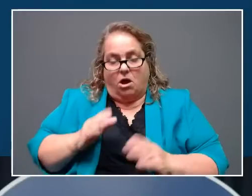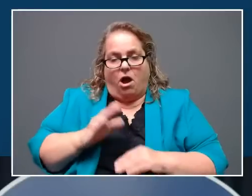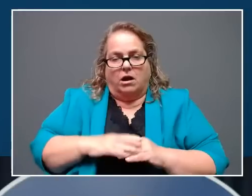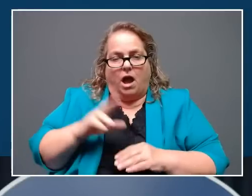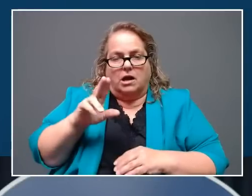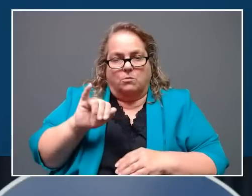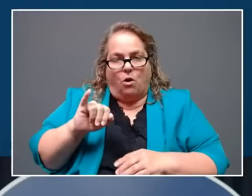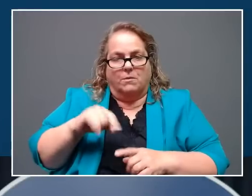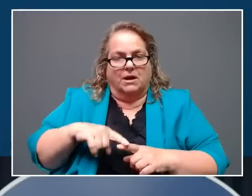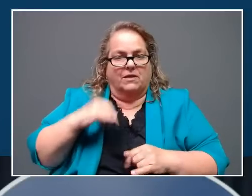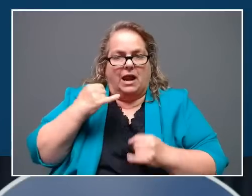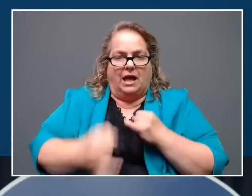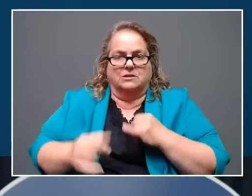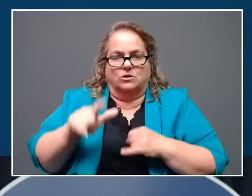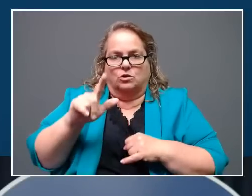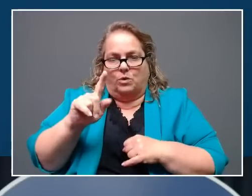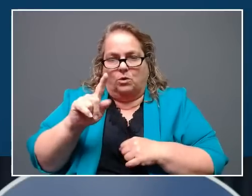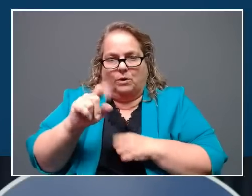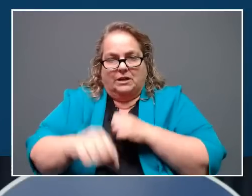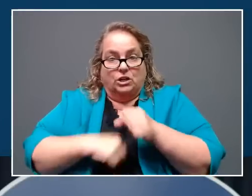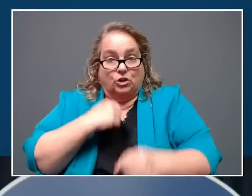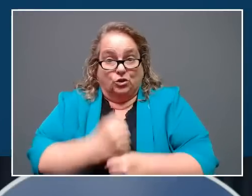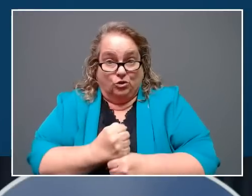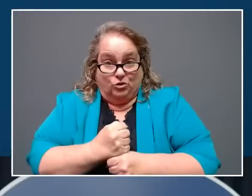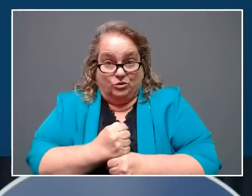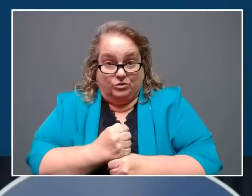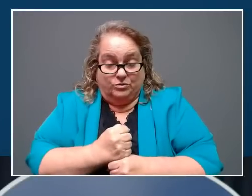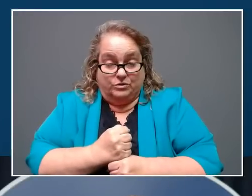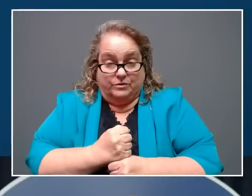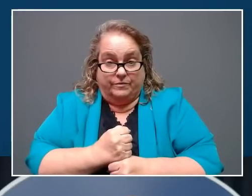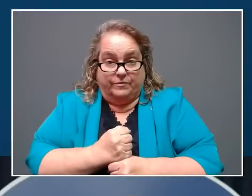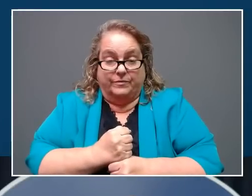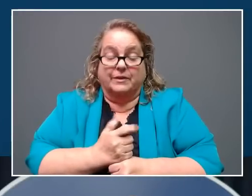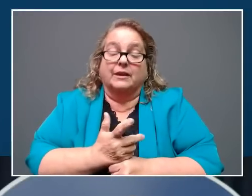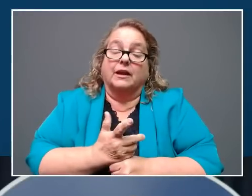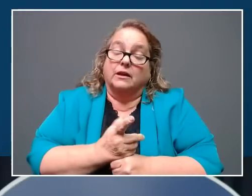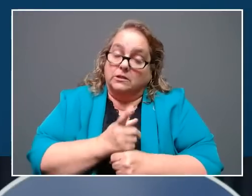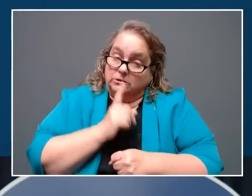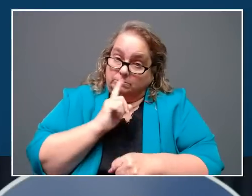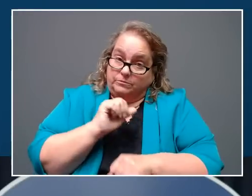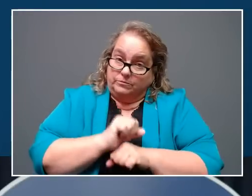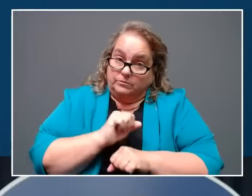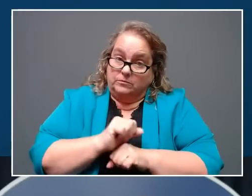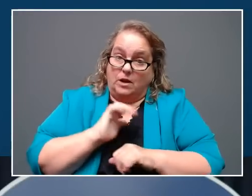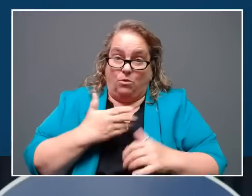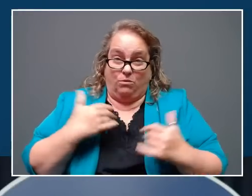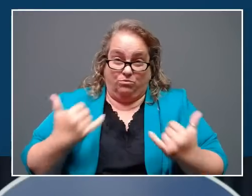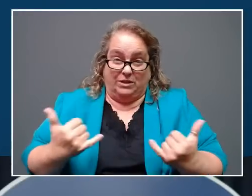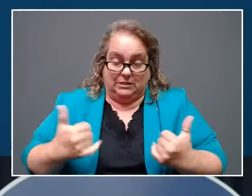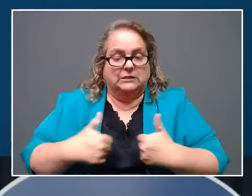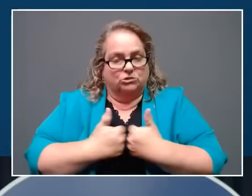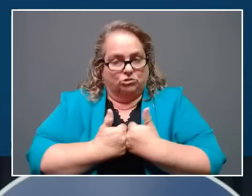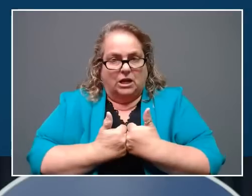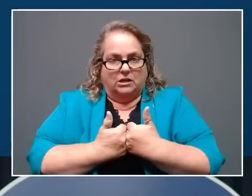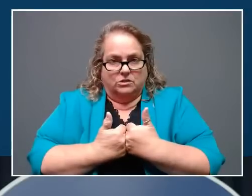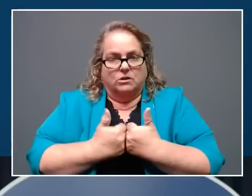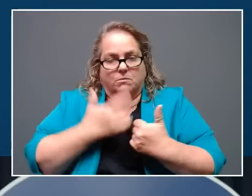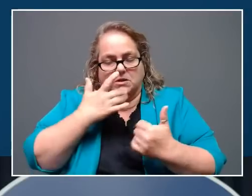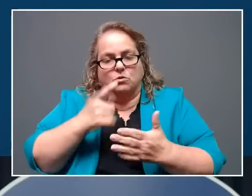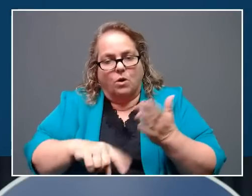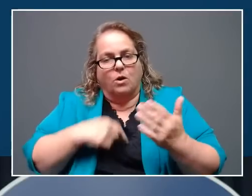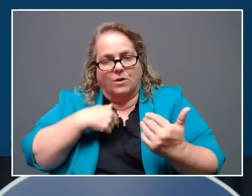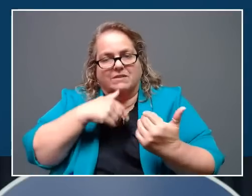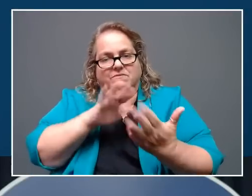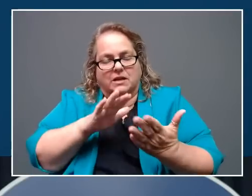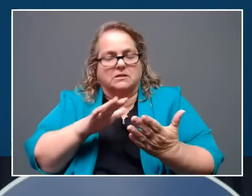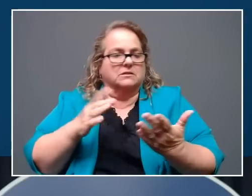last 21 years. Yes, our president is challenging with everything we're facing, from